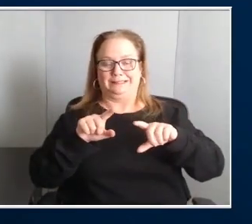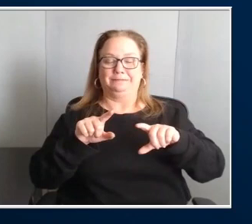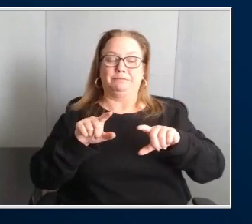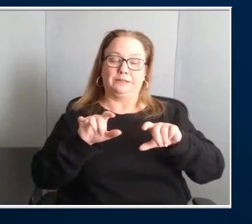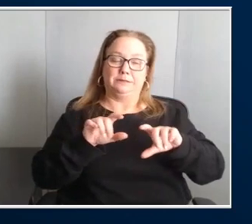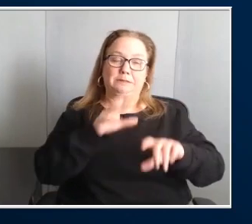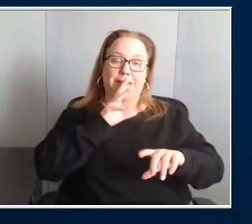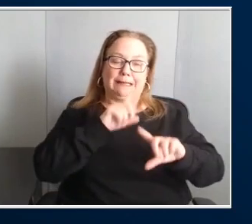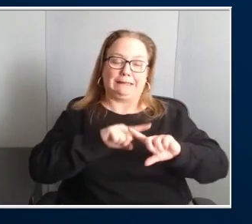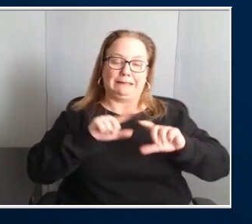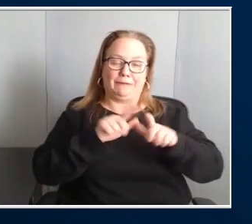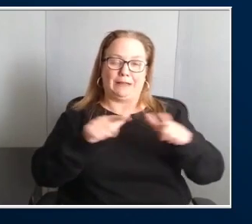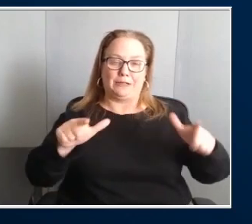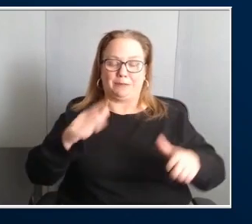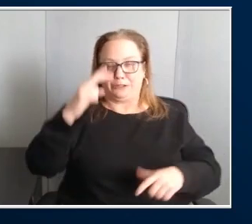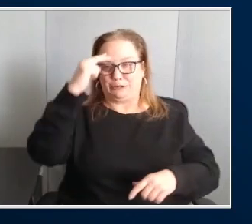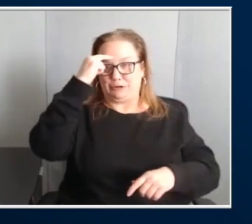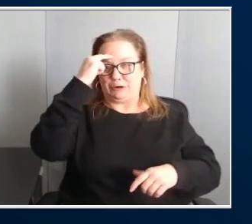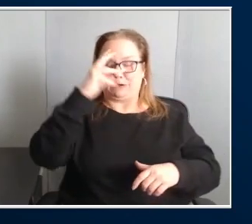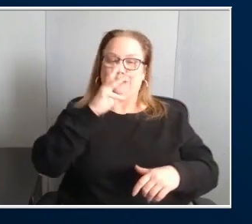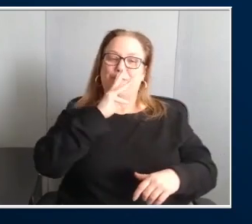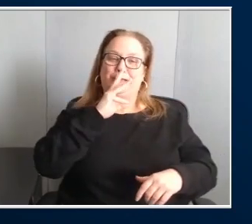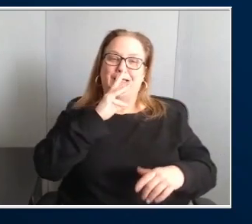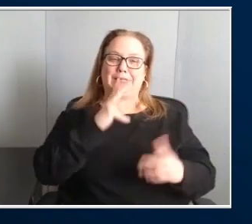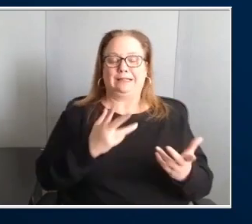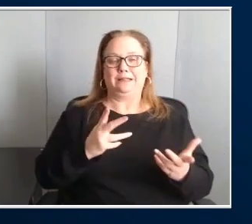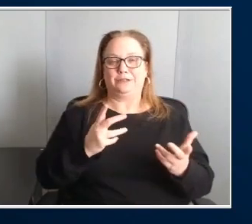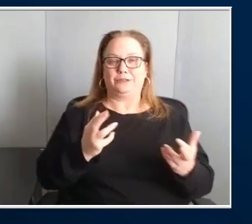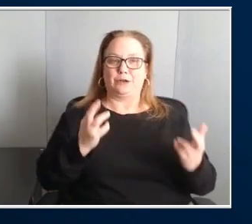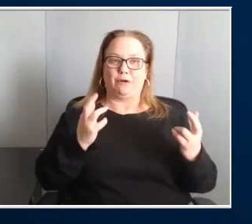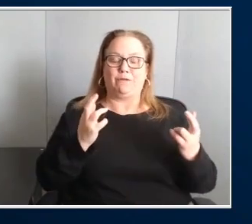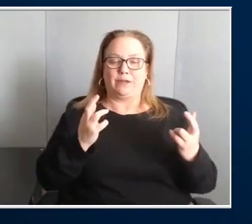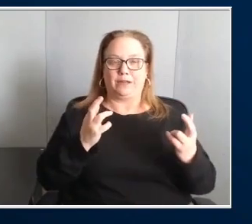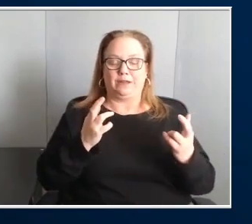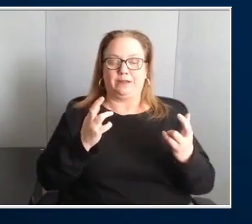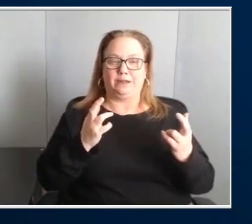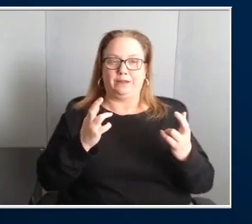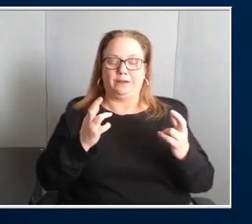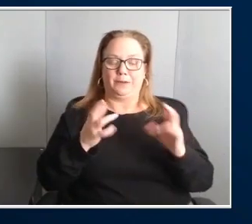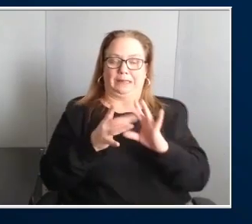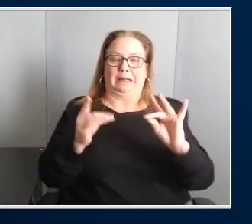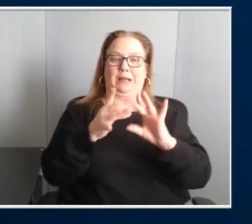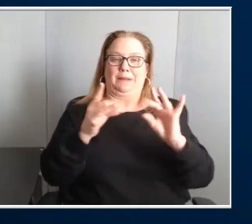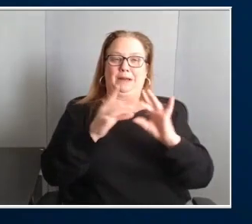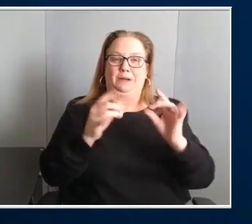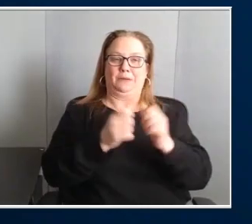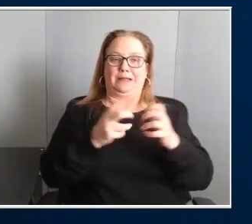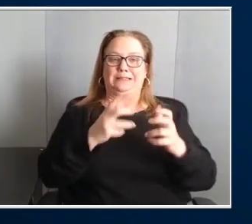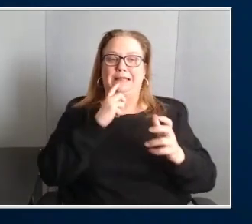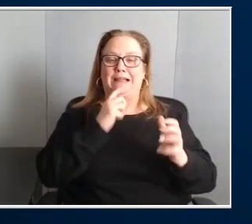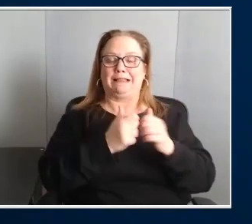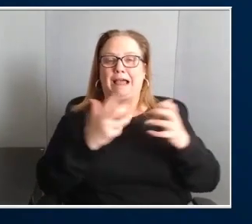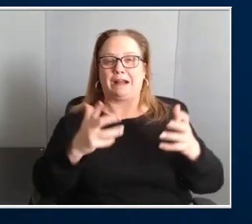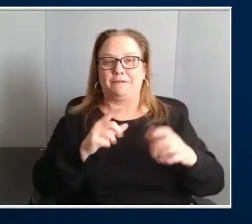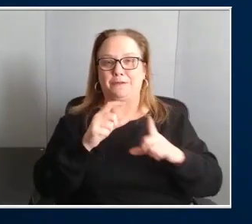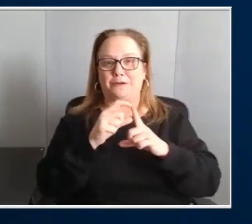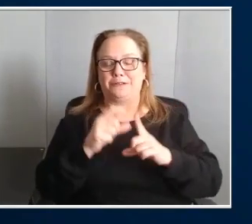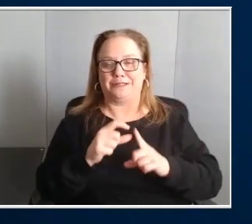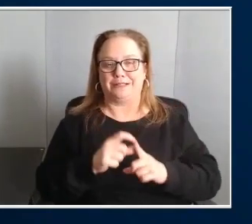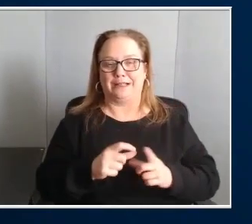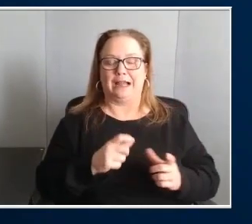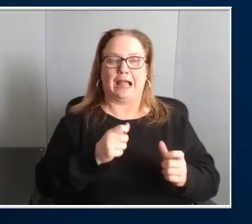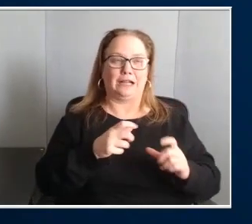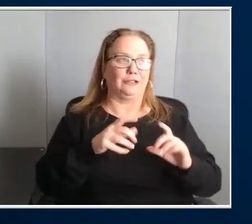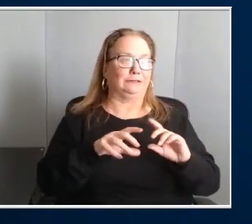this neurospeak is really just helps us get to the whole point right across to each other really fast without so many words. I'm a little more verbose, so I just keep